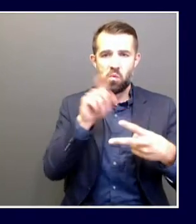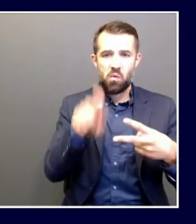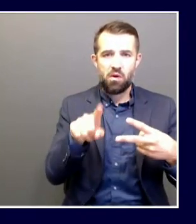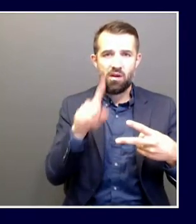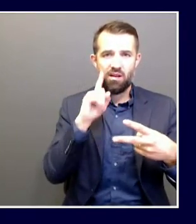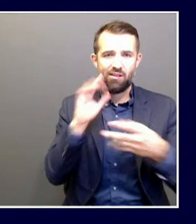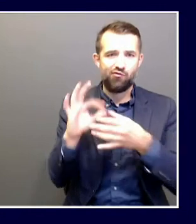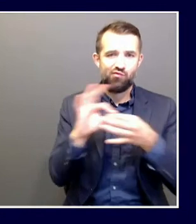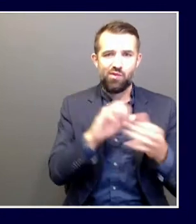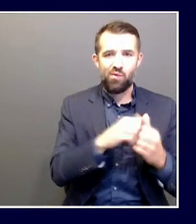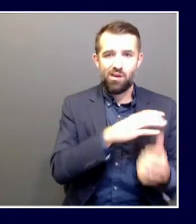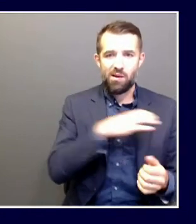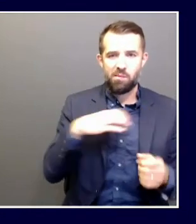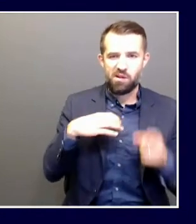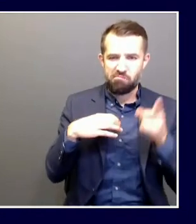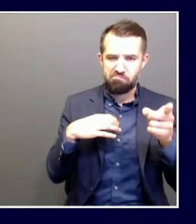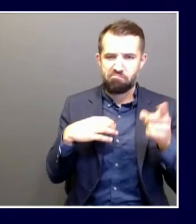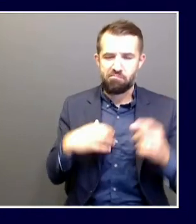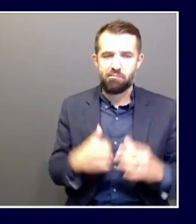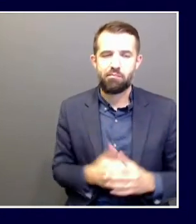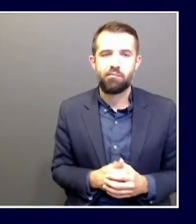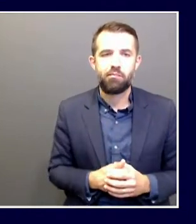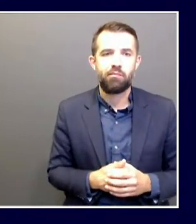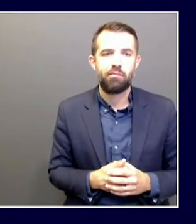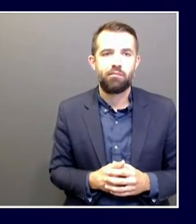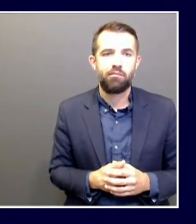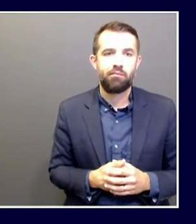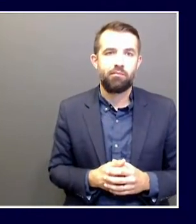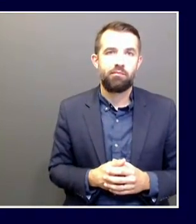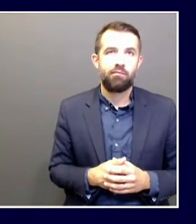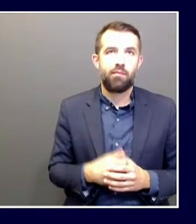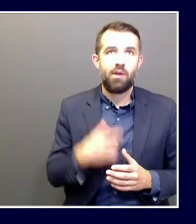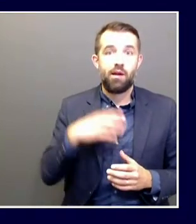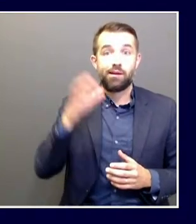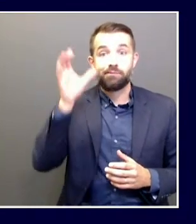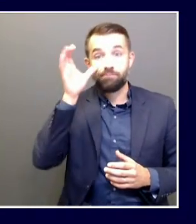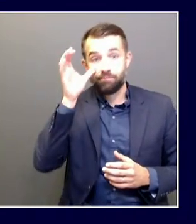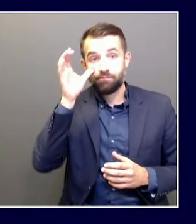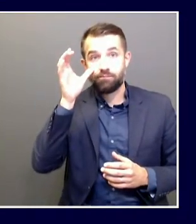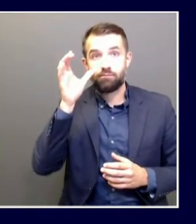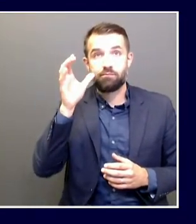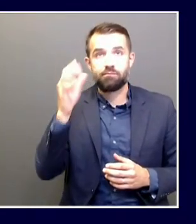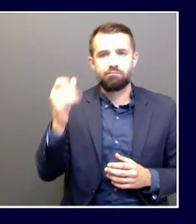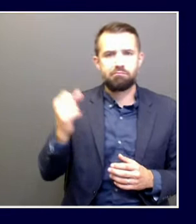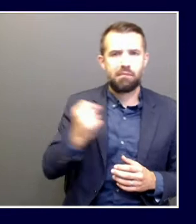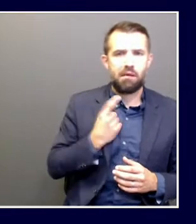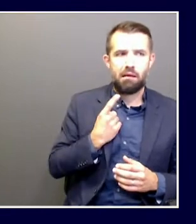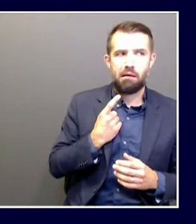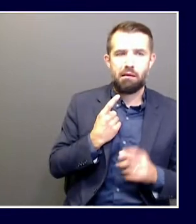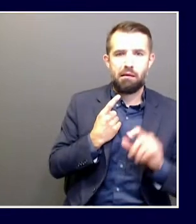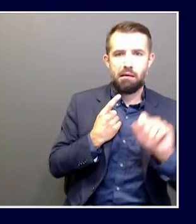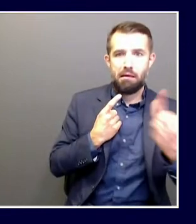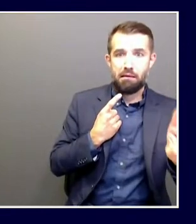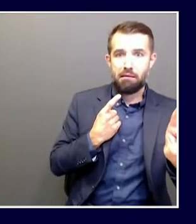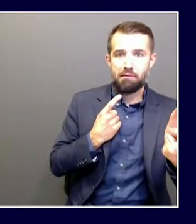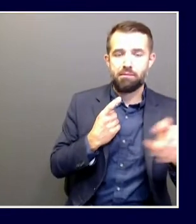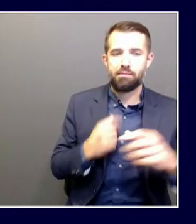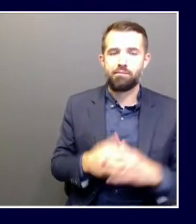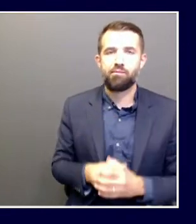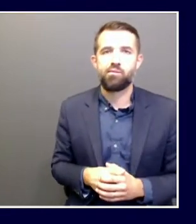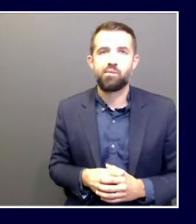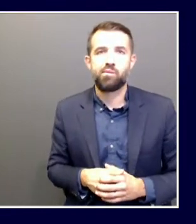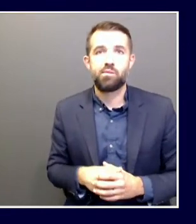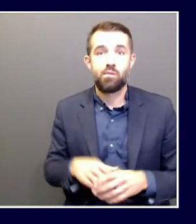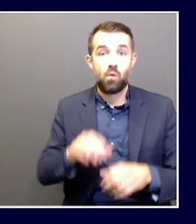Both are from listeners. One asks, noting that COVID's still very much a threat, but the executive order is no longer in